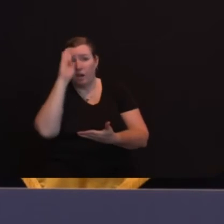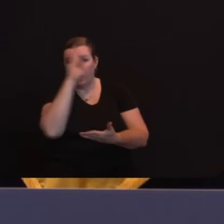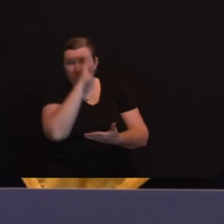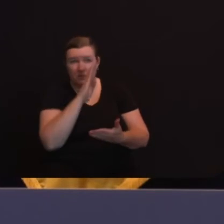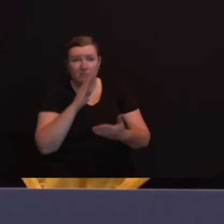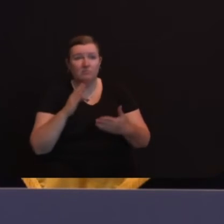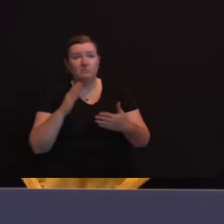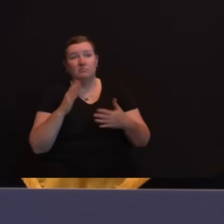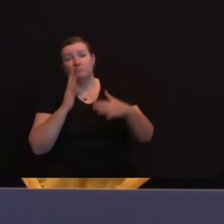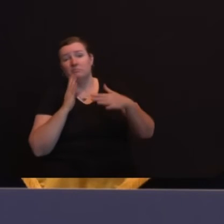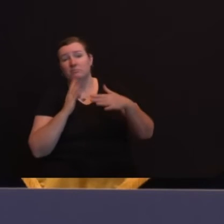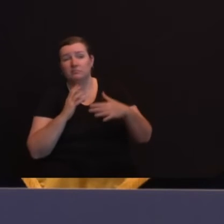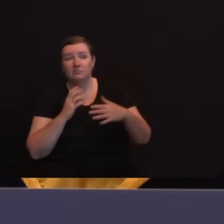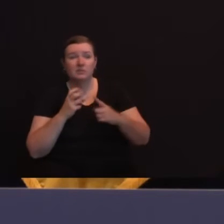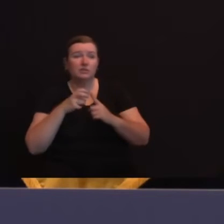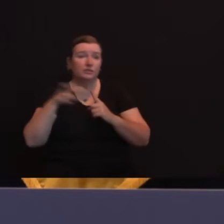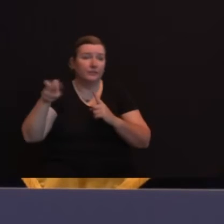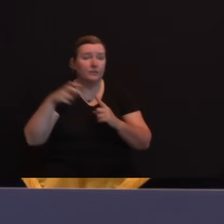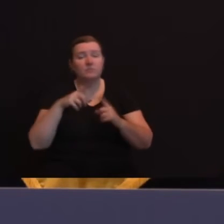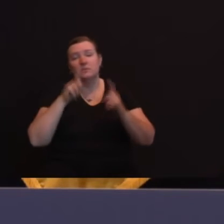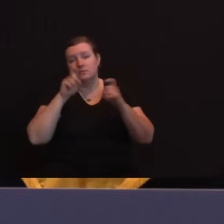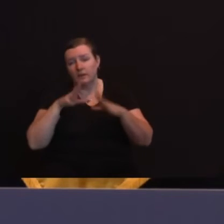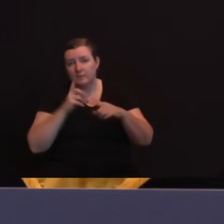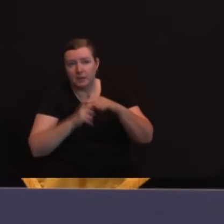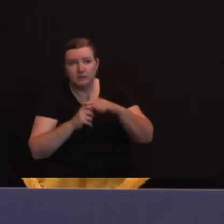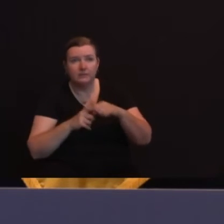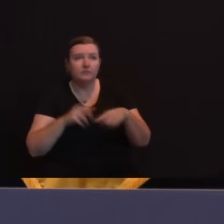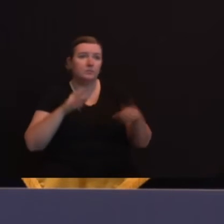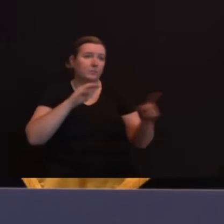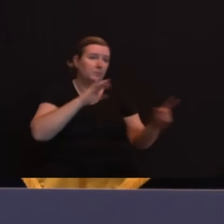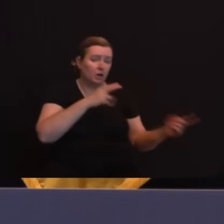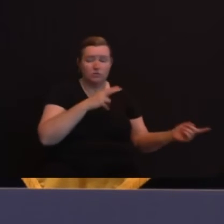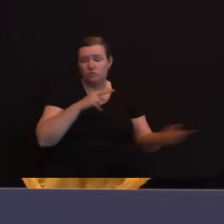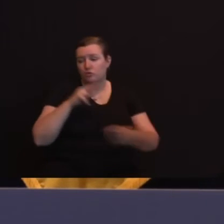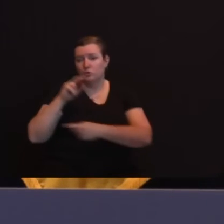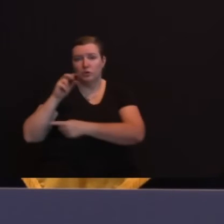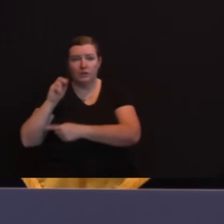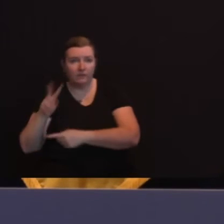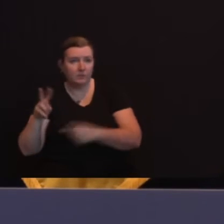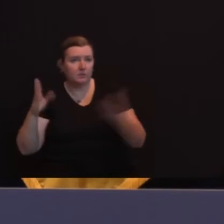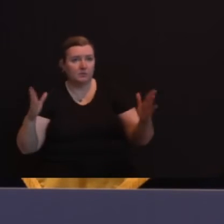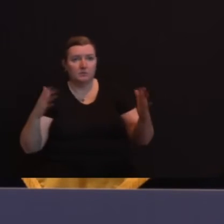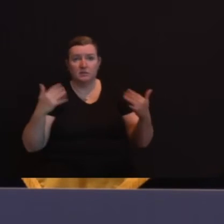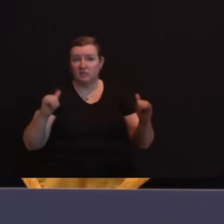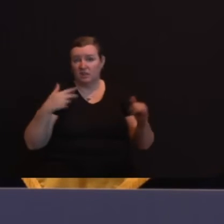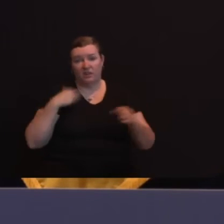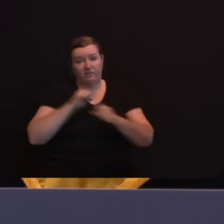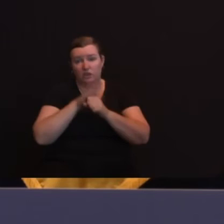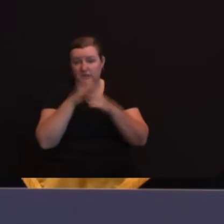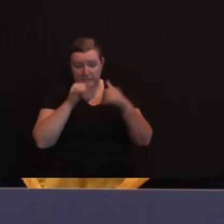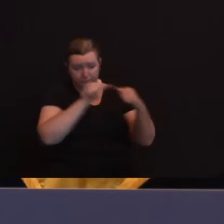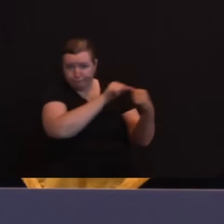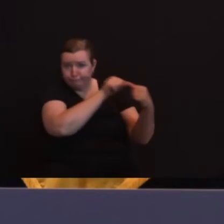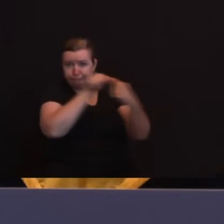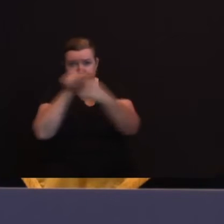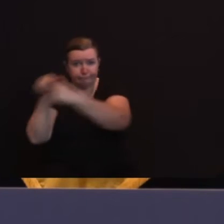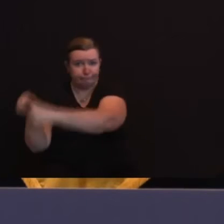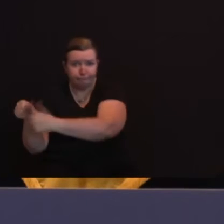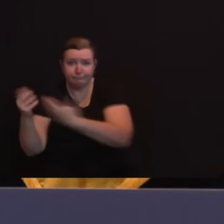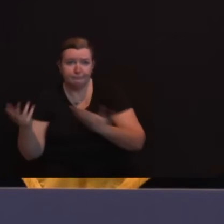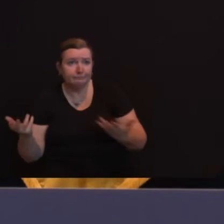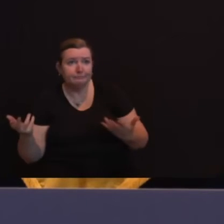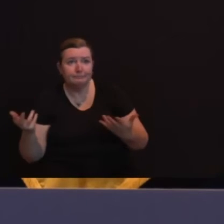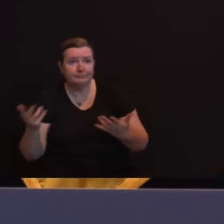positive for COVID, whether it was March or November, you've got COVID, and you're sick enough to be in the hospital. I don't think there's any more